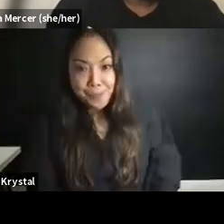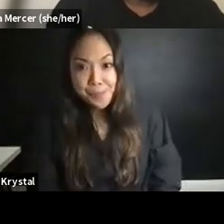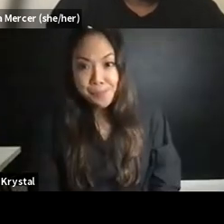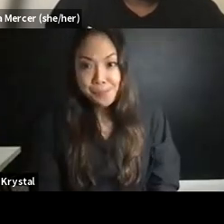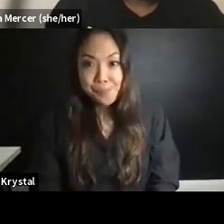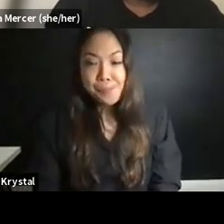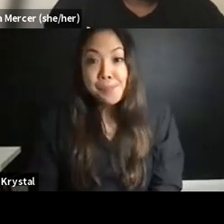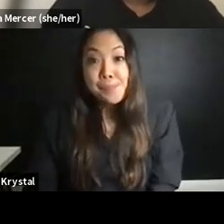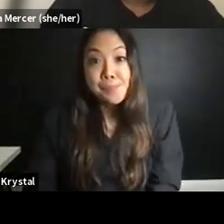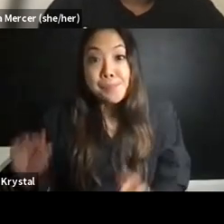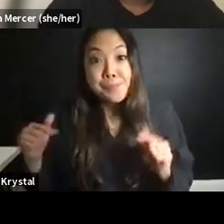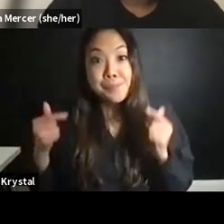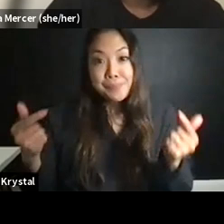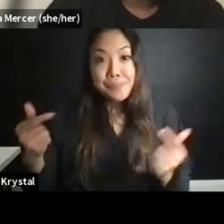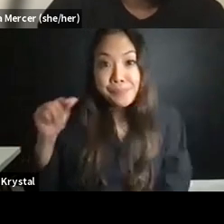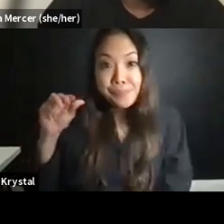miss mercer